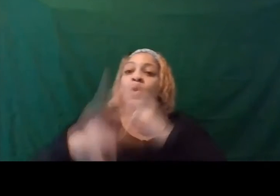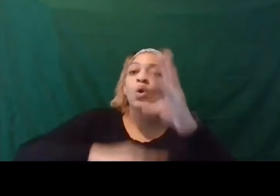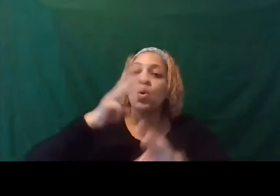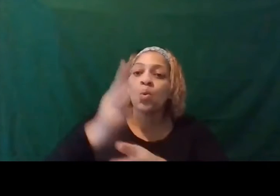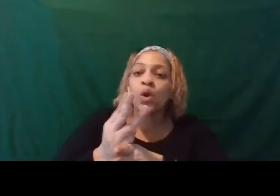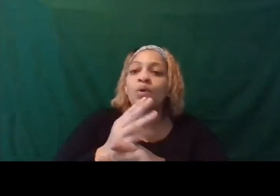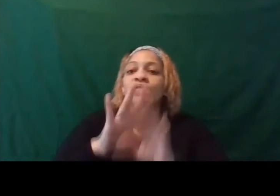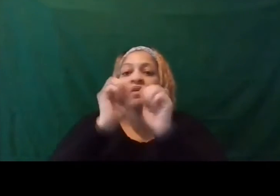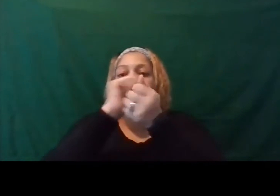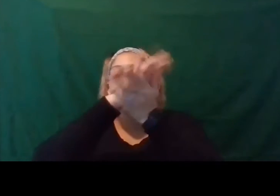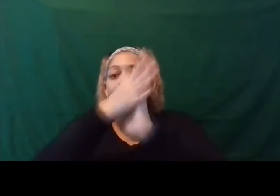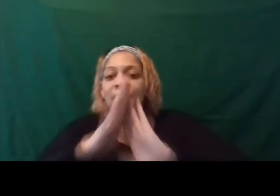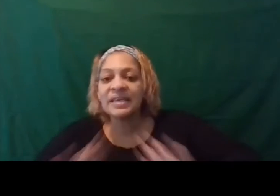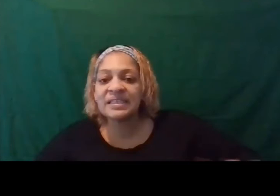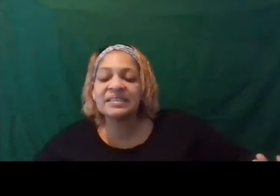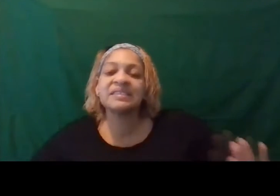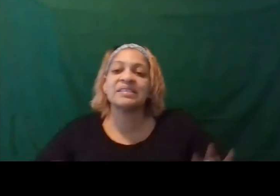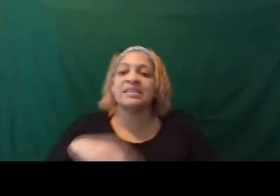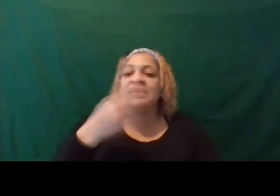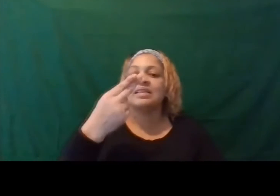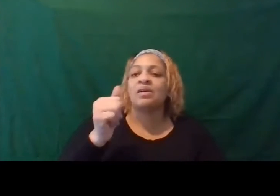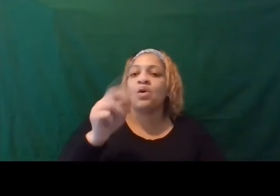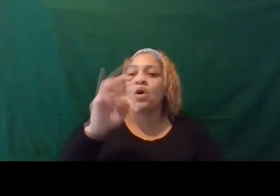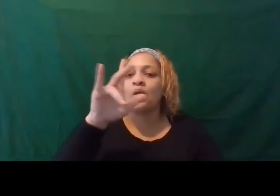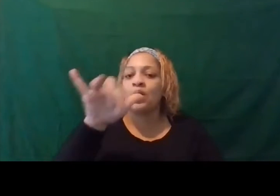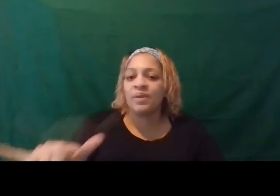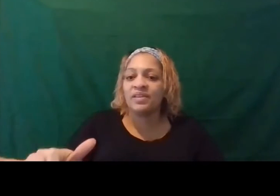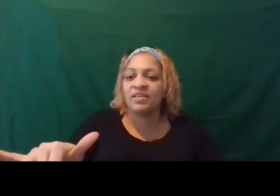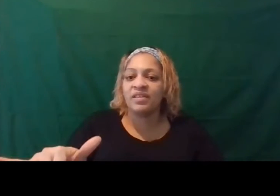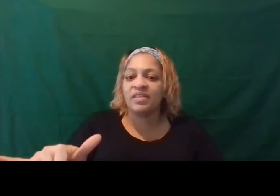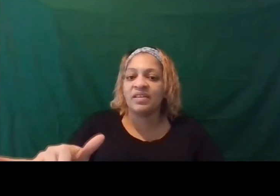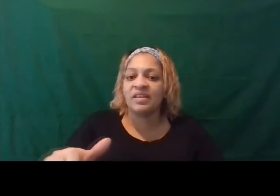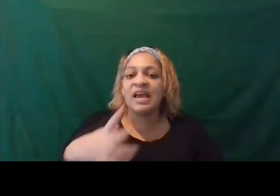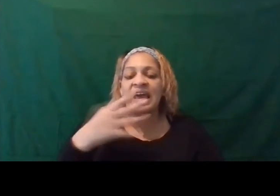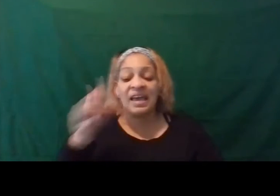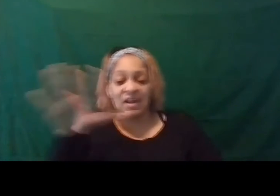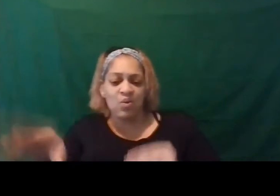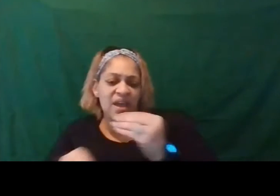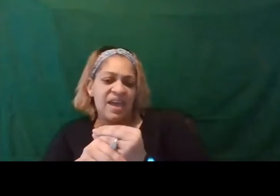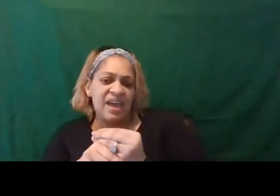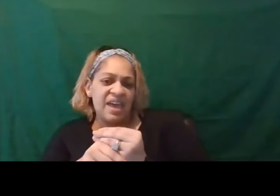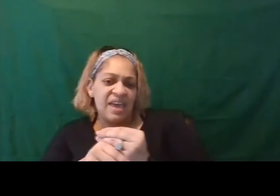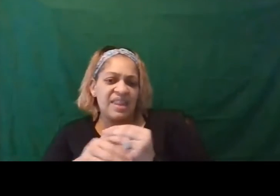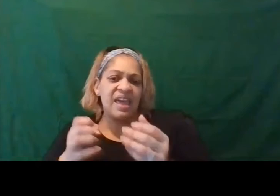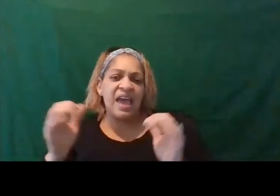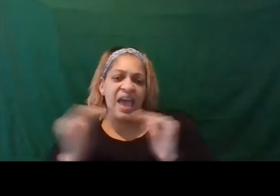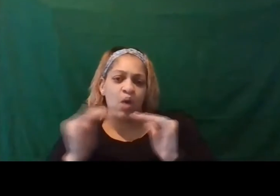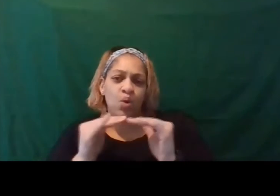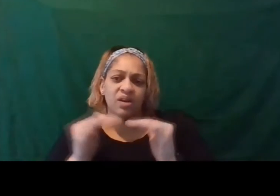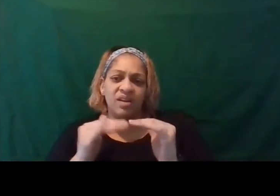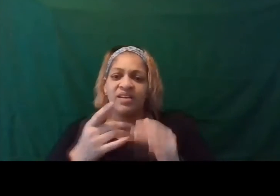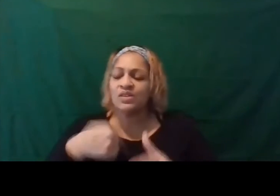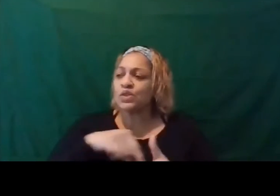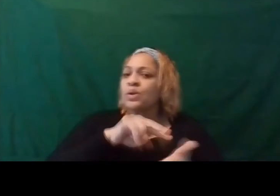harmony, enfranchisement and justice, and I would add equity. What does this mean to me? It's the vision